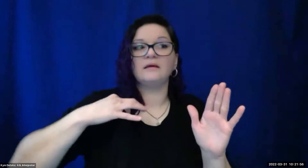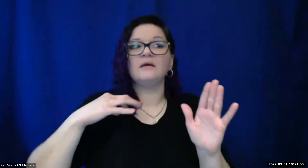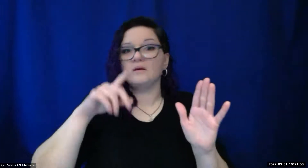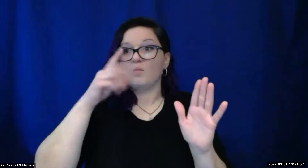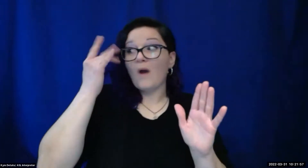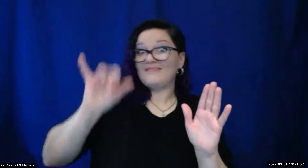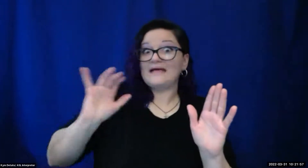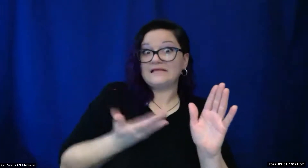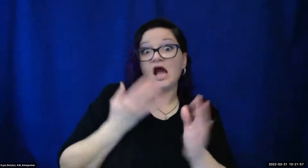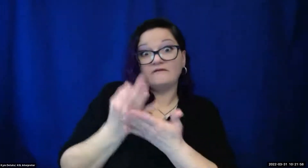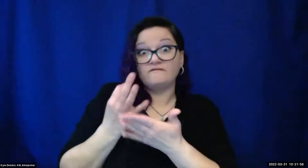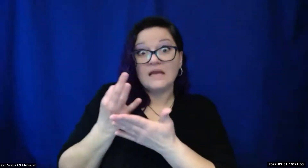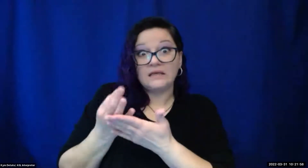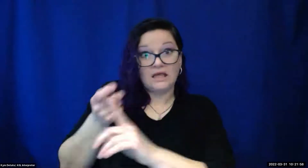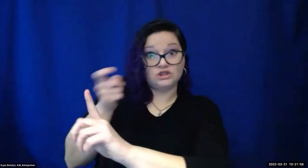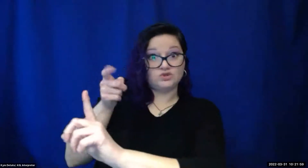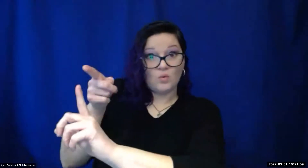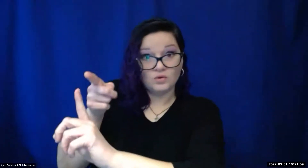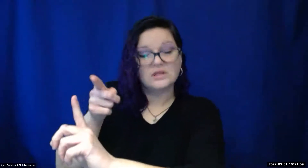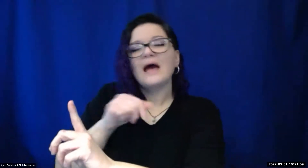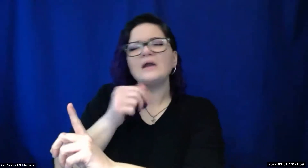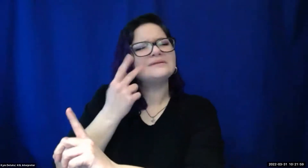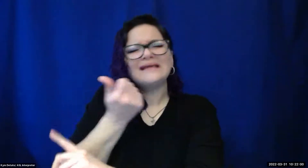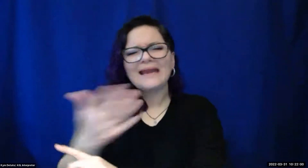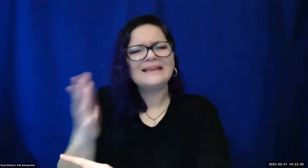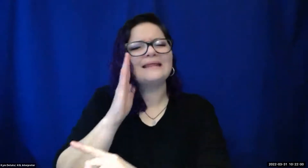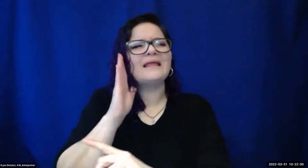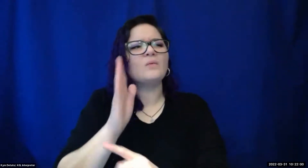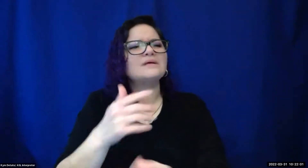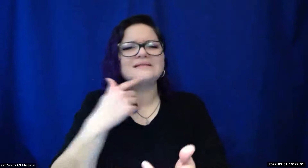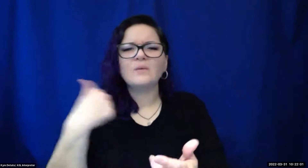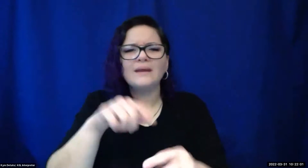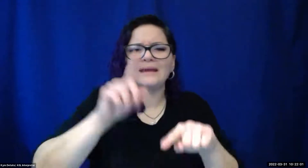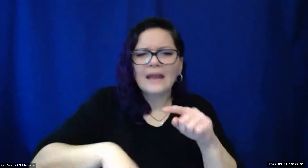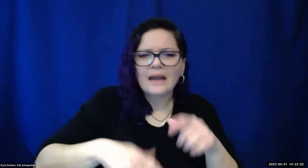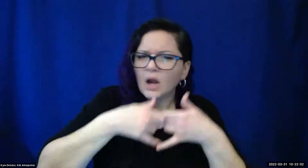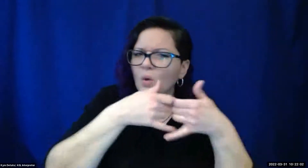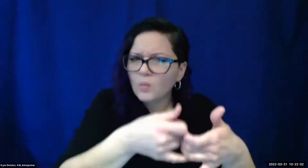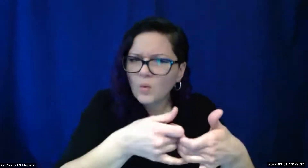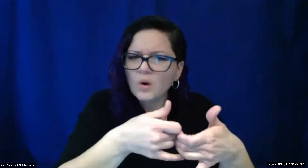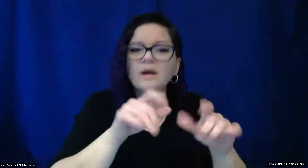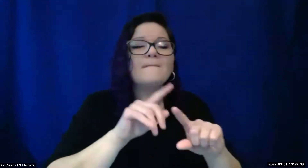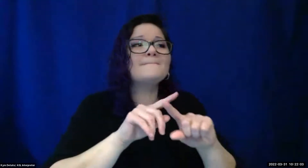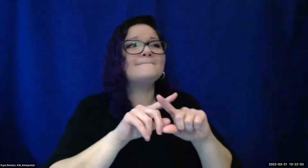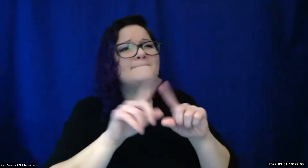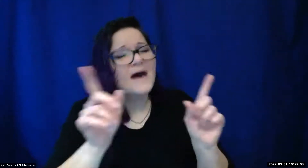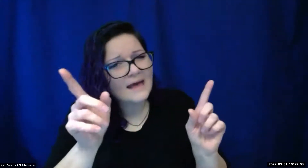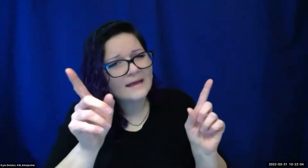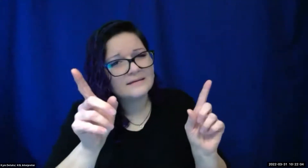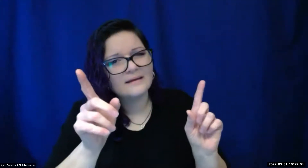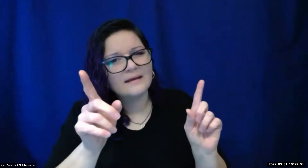source. I don't see anything here that would preclude us making an award, but what